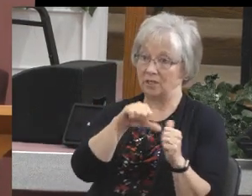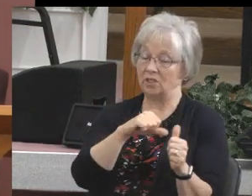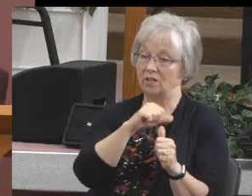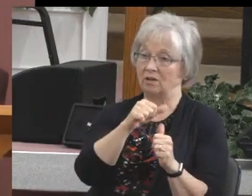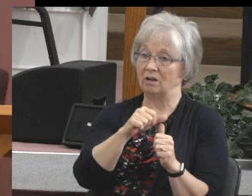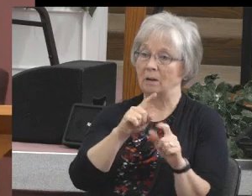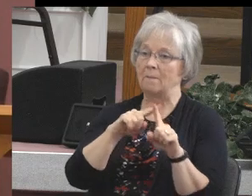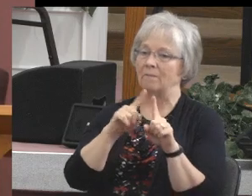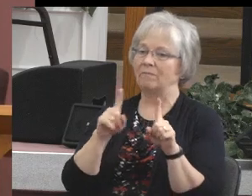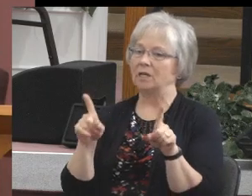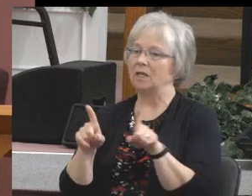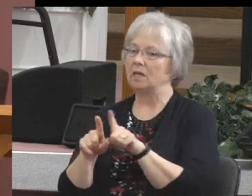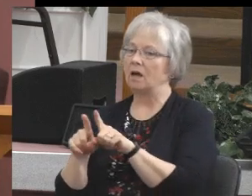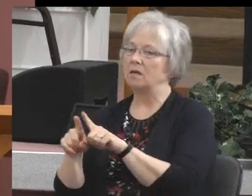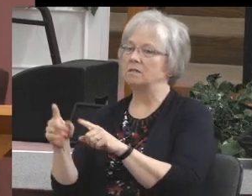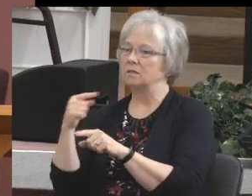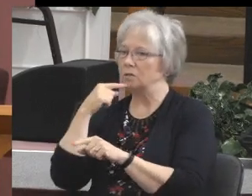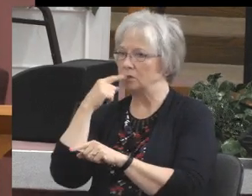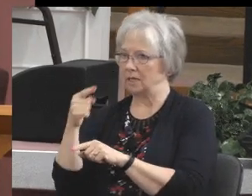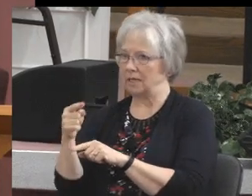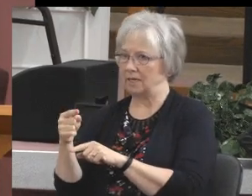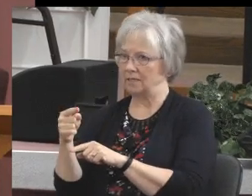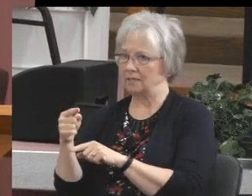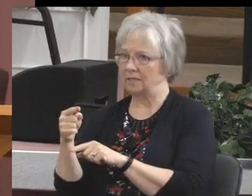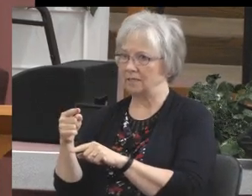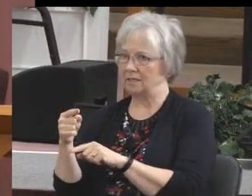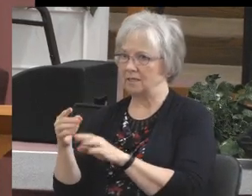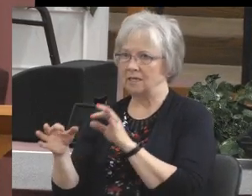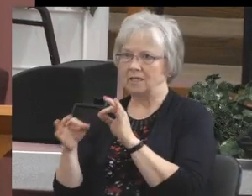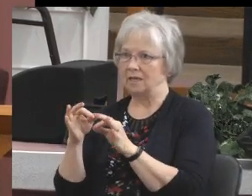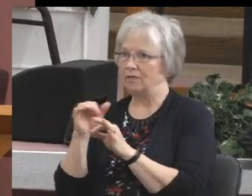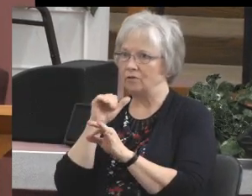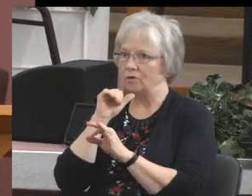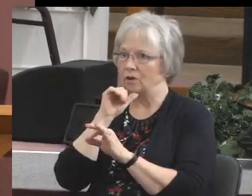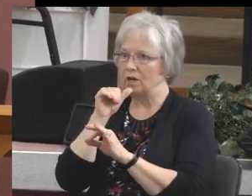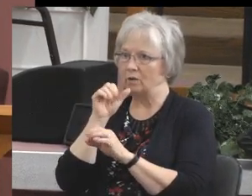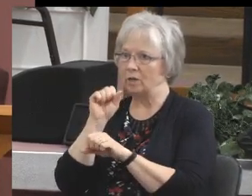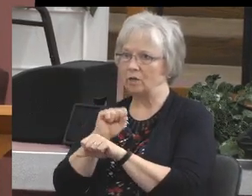But it also says, if you're not going to work, then you don't eat.